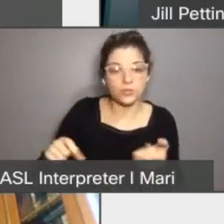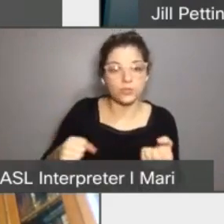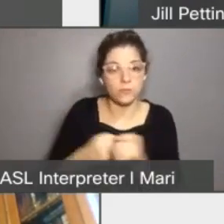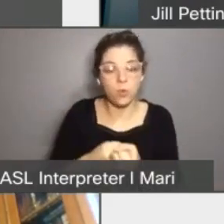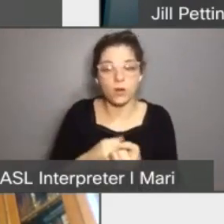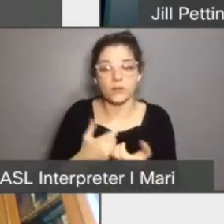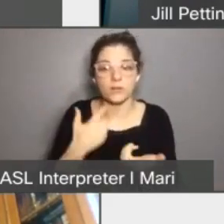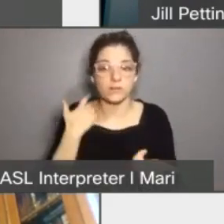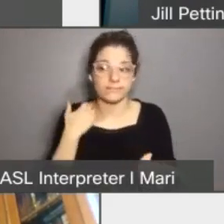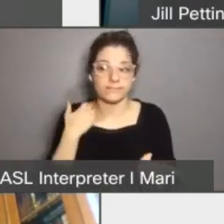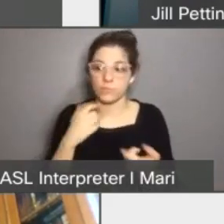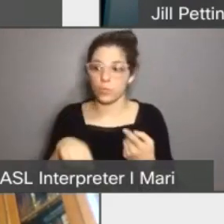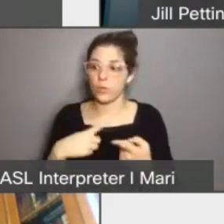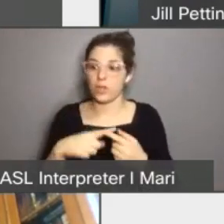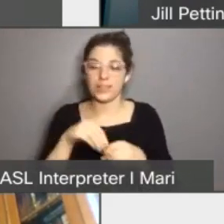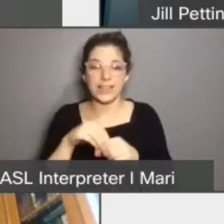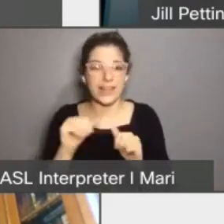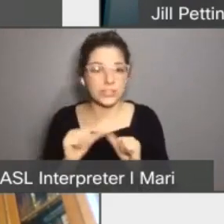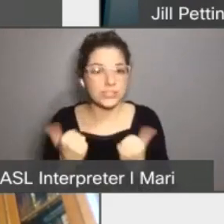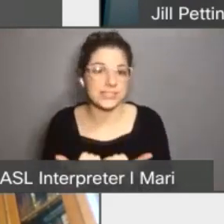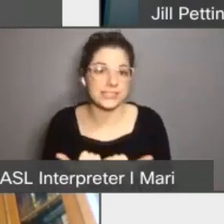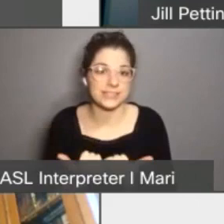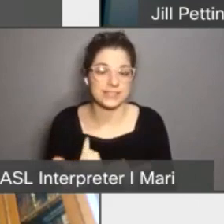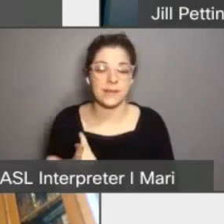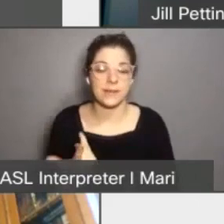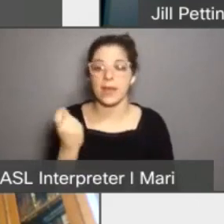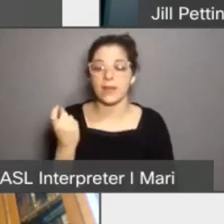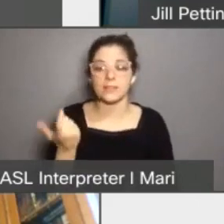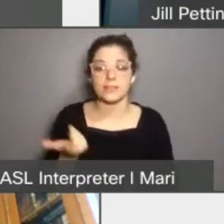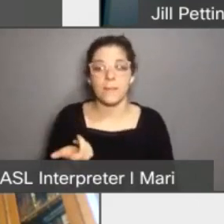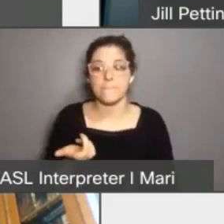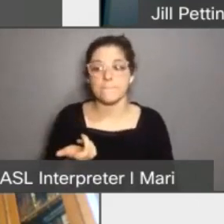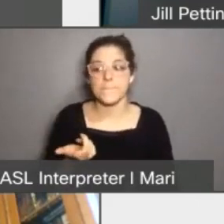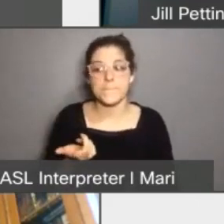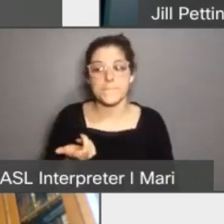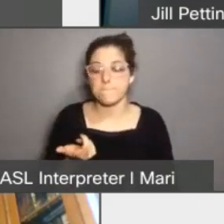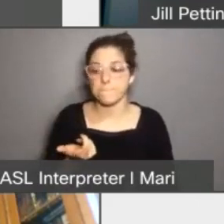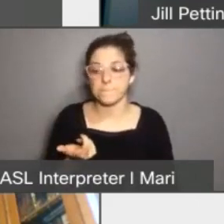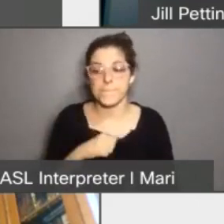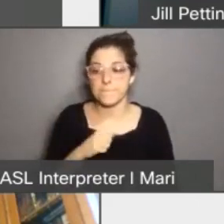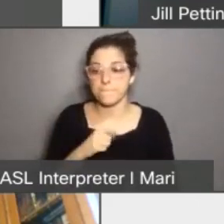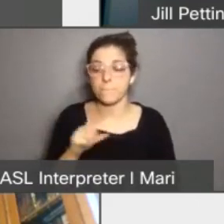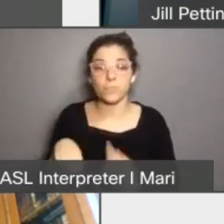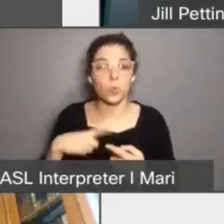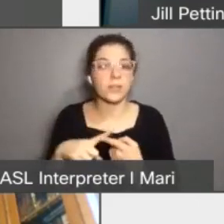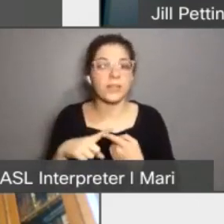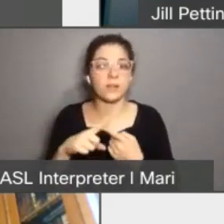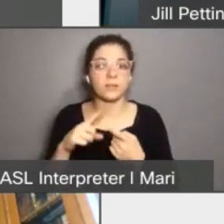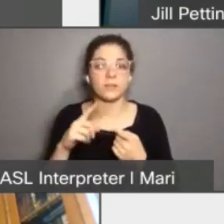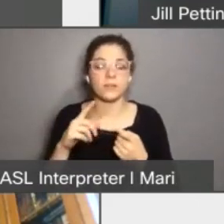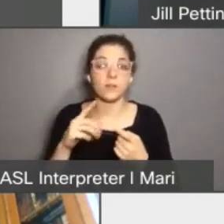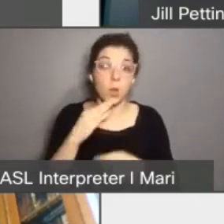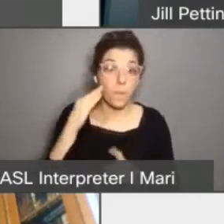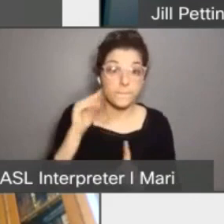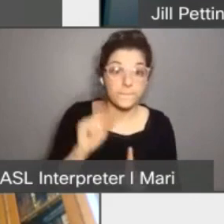support when they're in the agencies, because it's when they're in Compab and they're